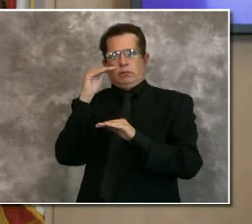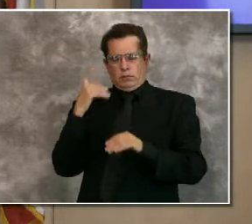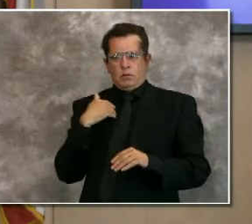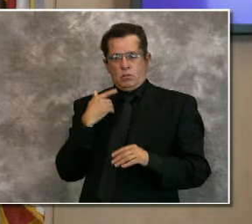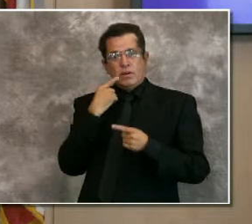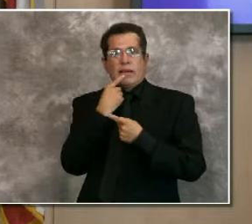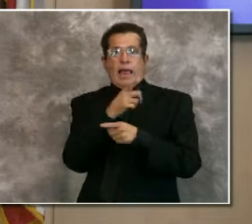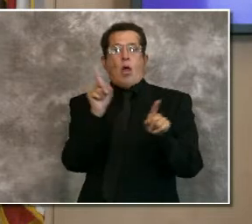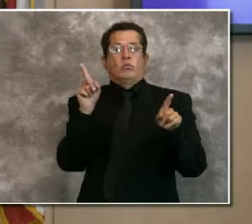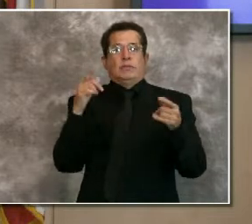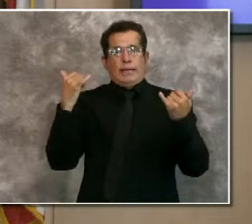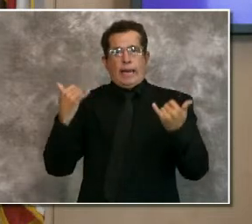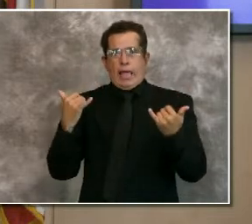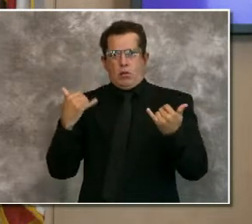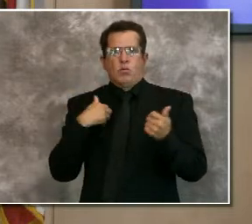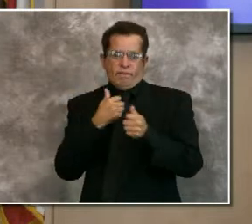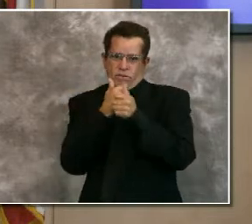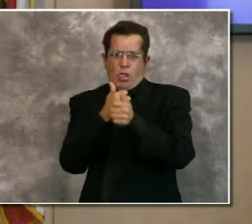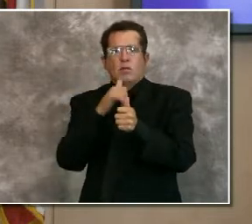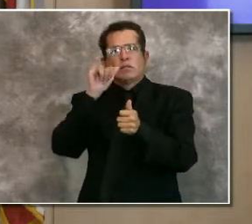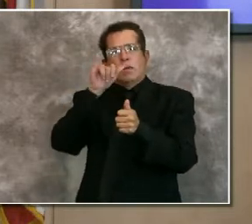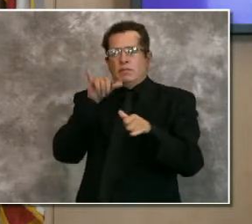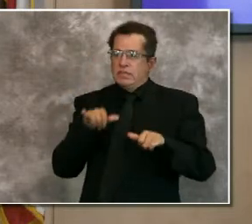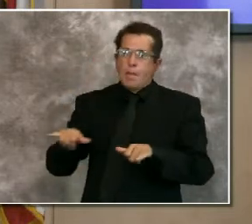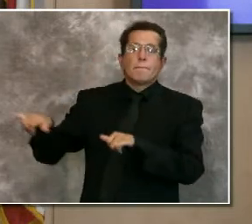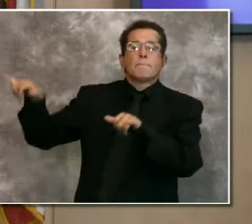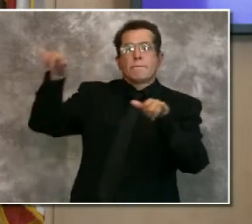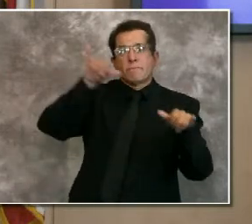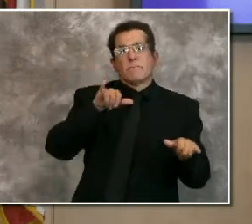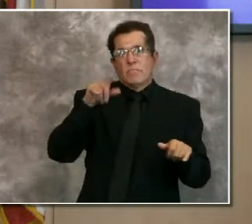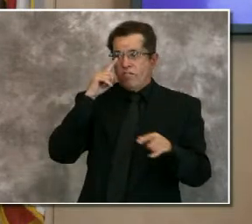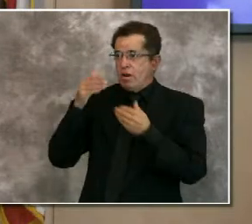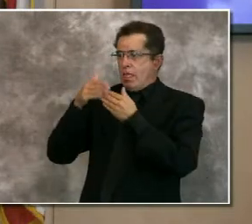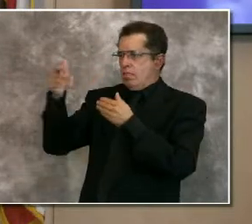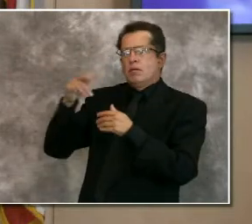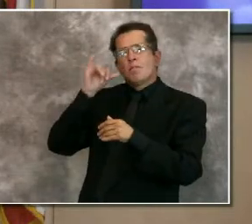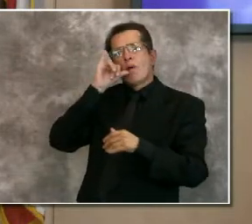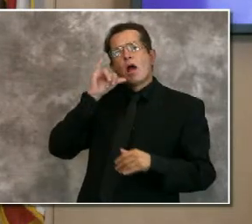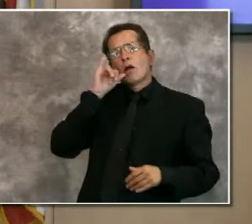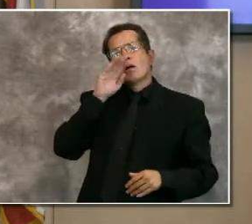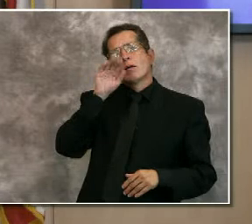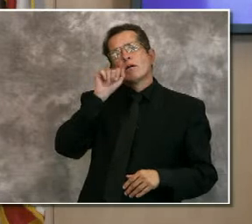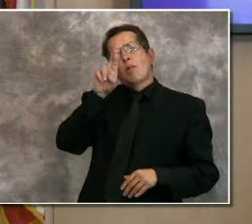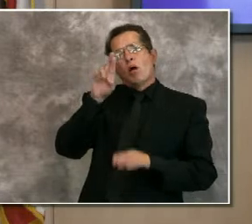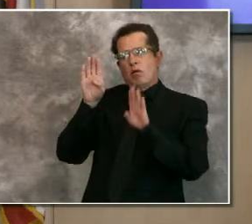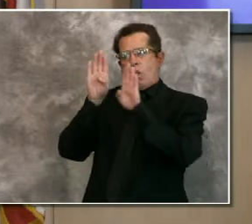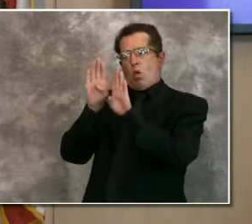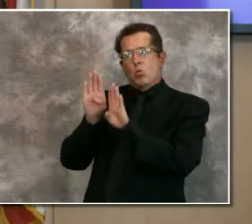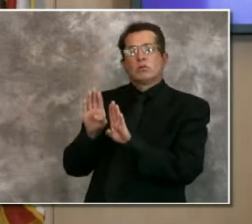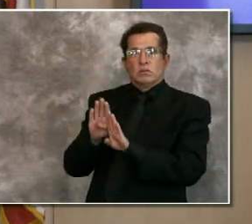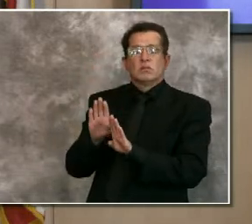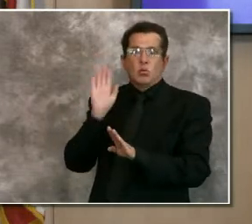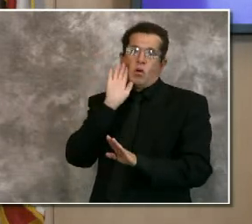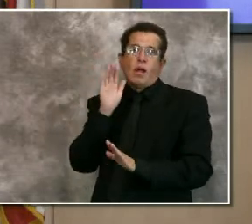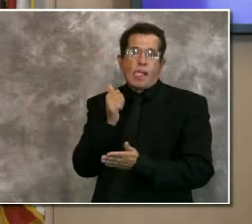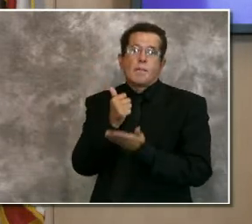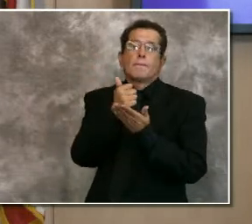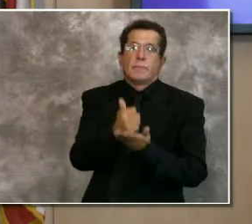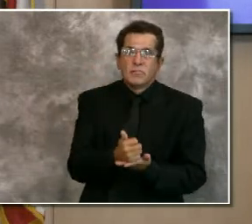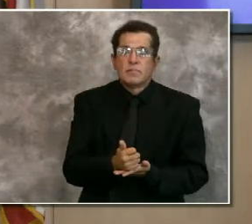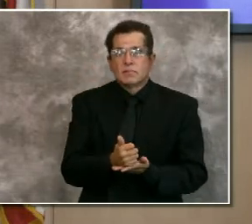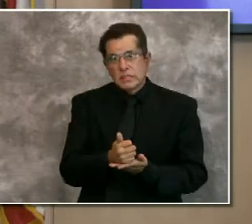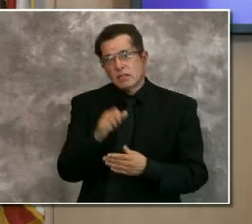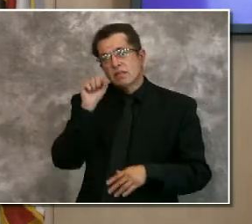with our neighboring counties in terms of bar closures, it somewhat addresses that. Certainly,